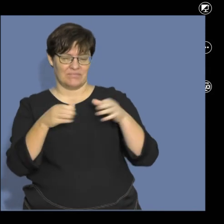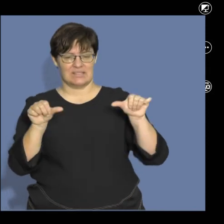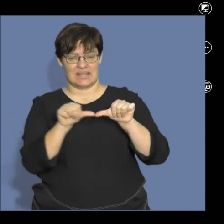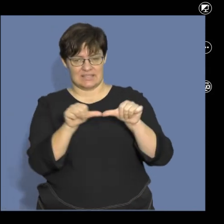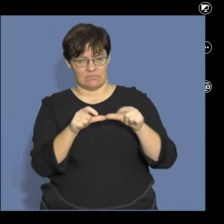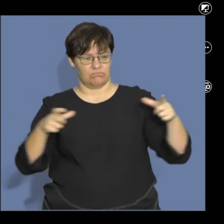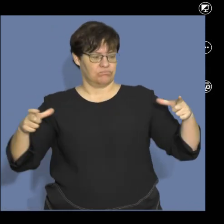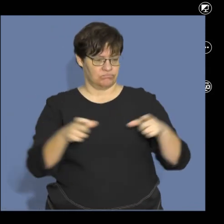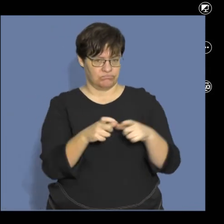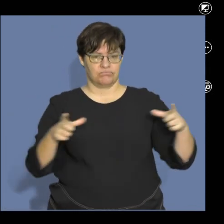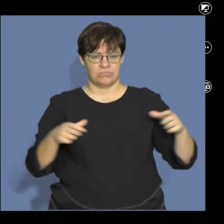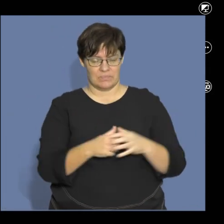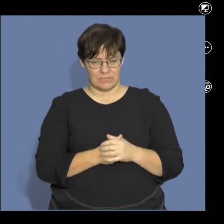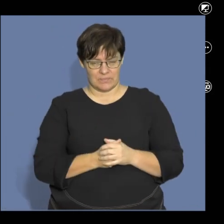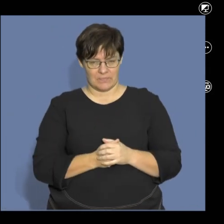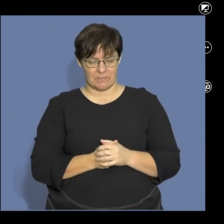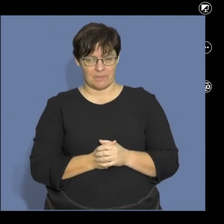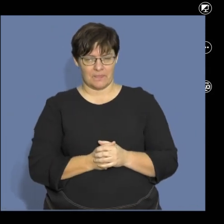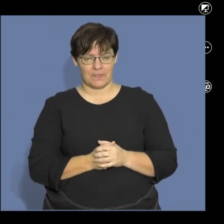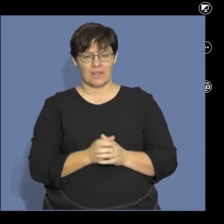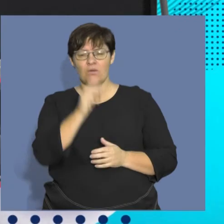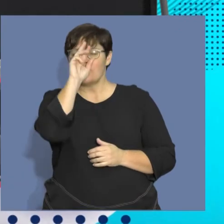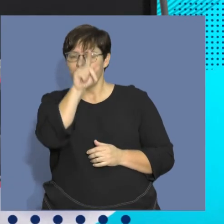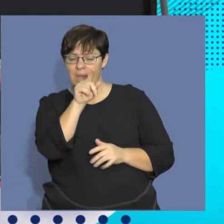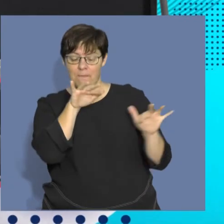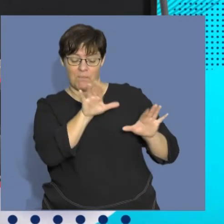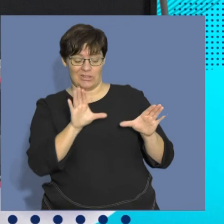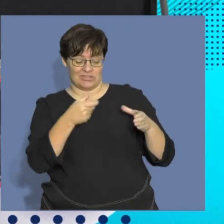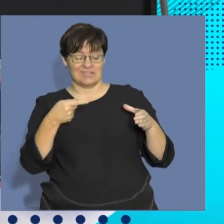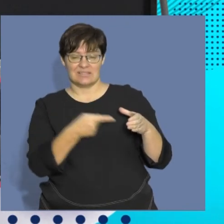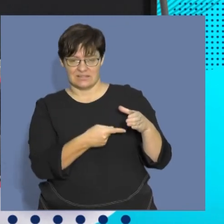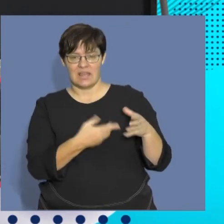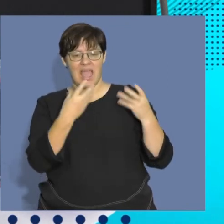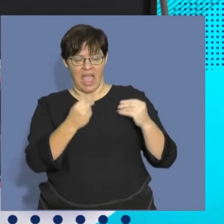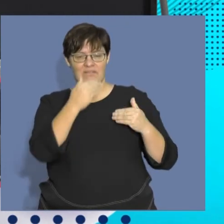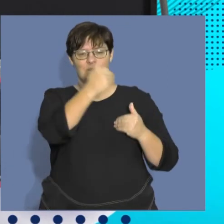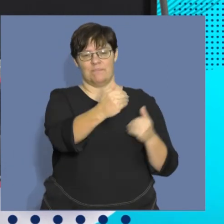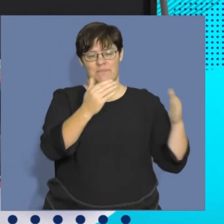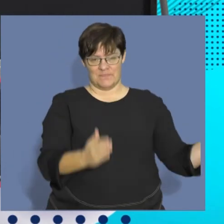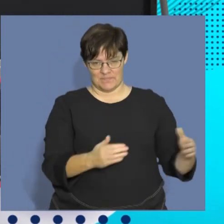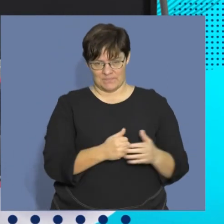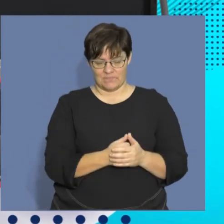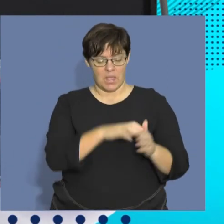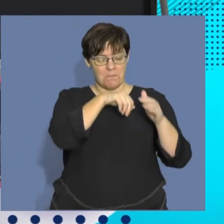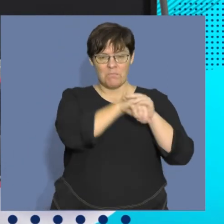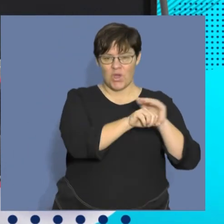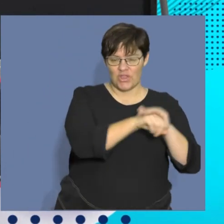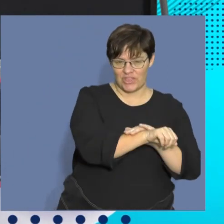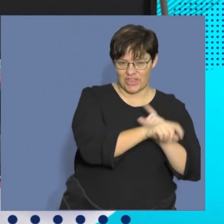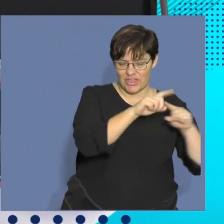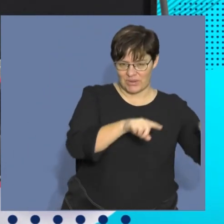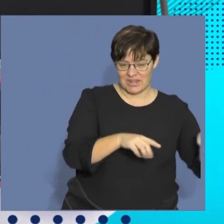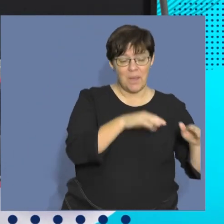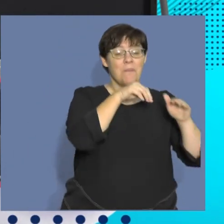changes in population sizes. Remember that populations have these